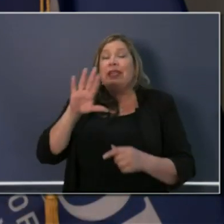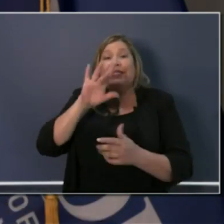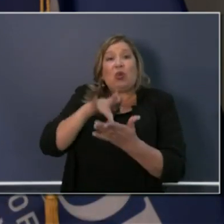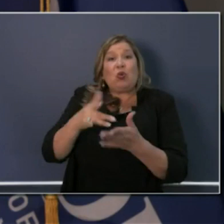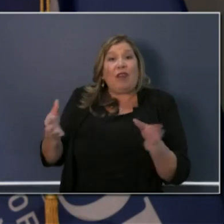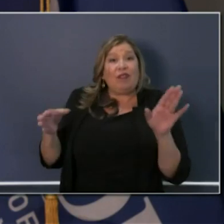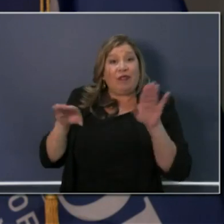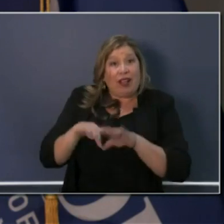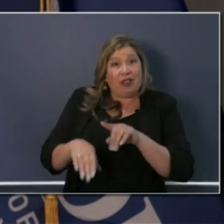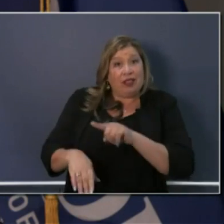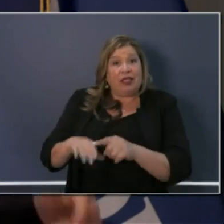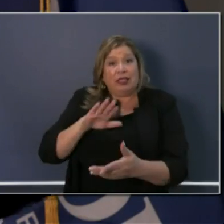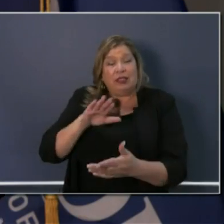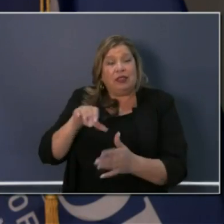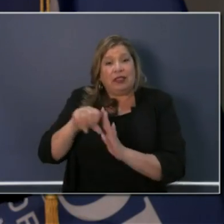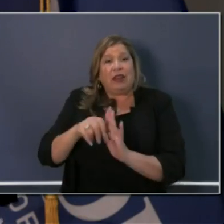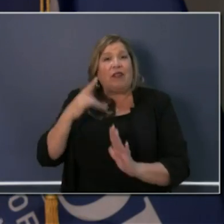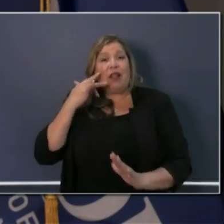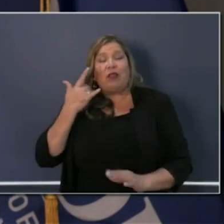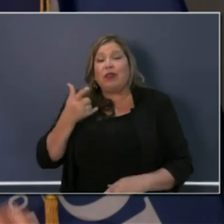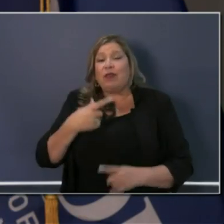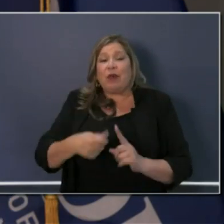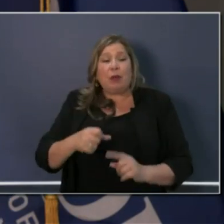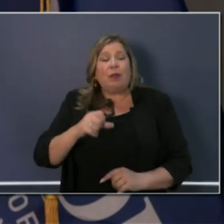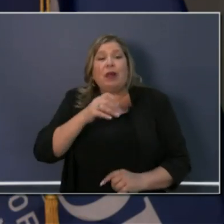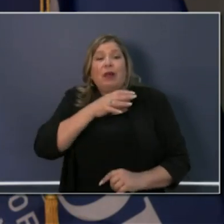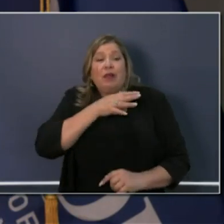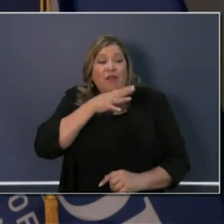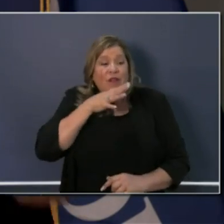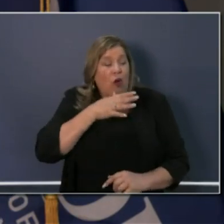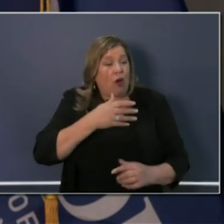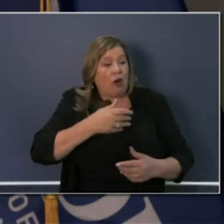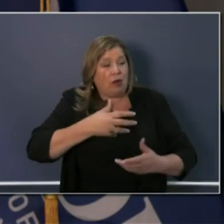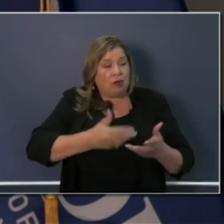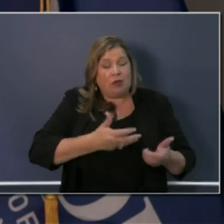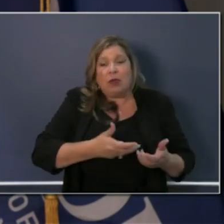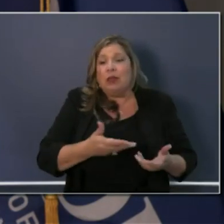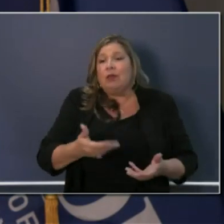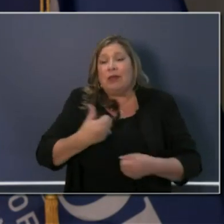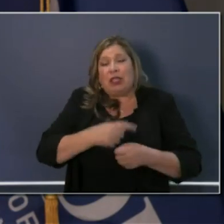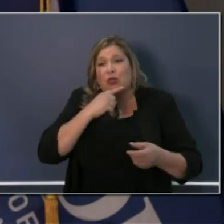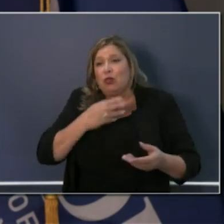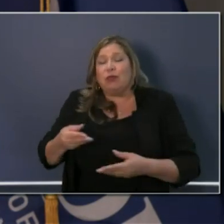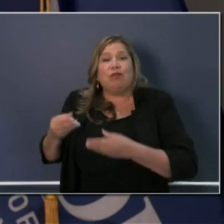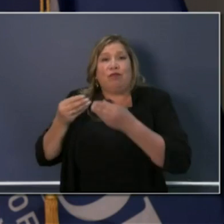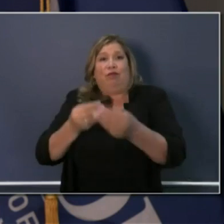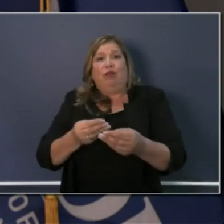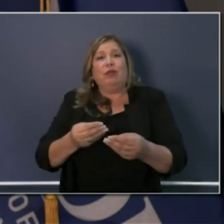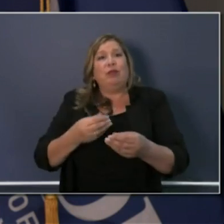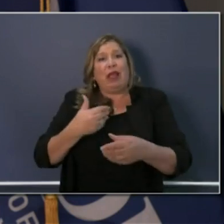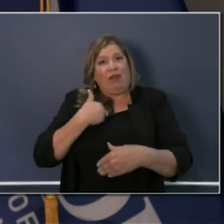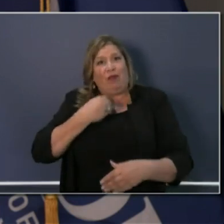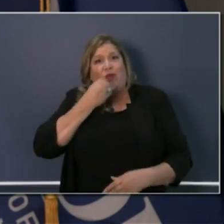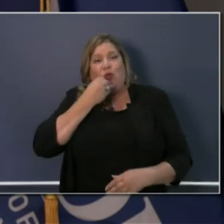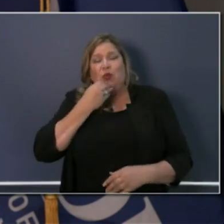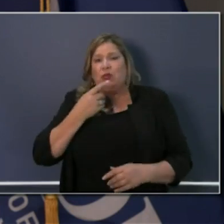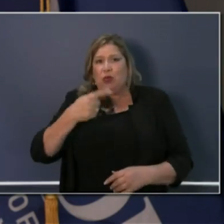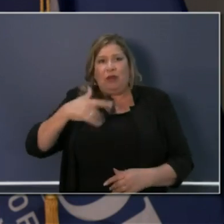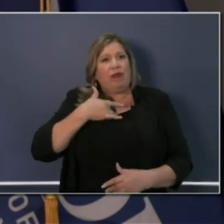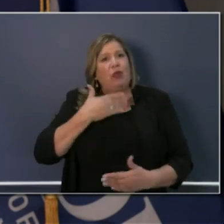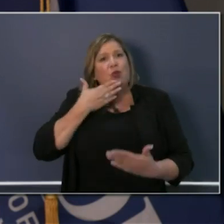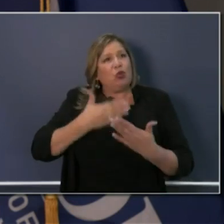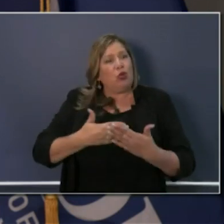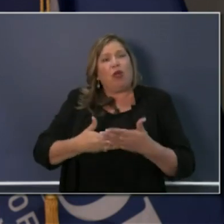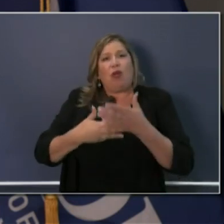state of California, from farm to fork, making sure you're fed, making sure you should feel good and confident that